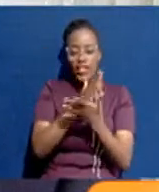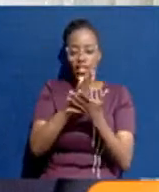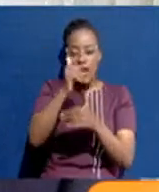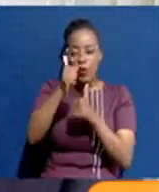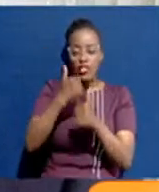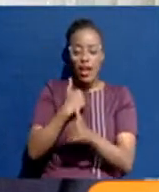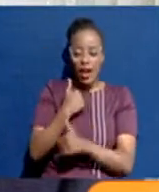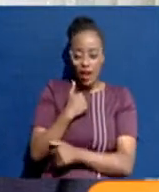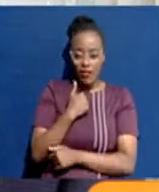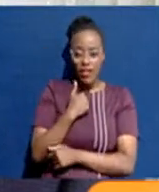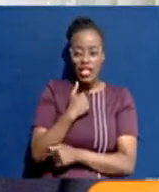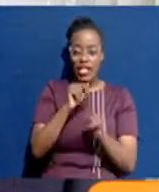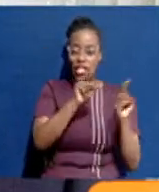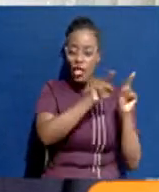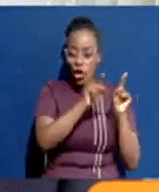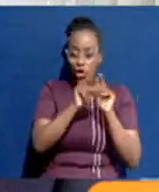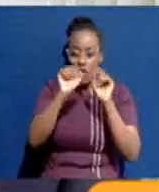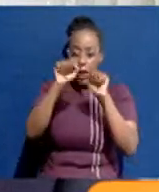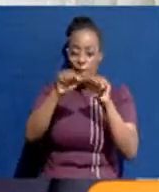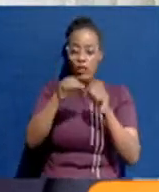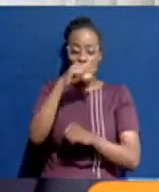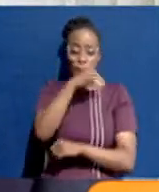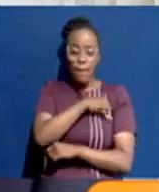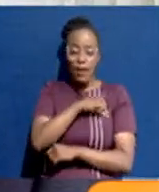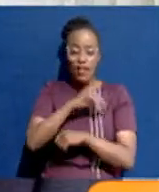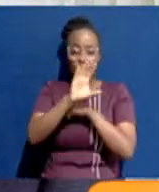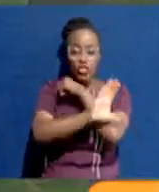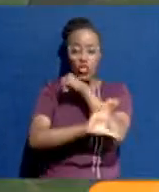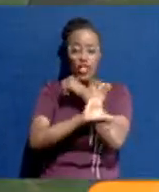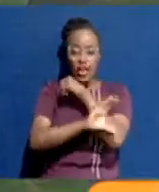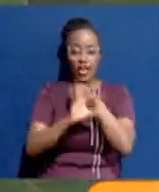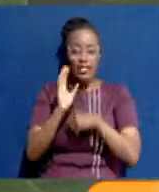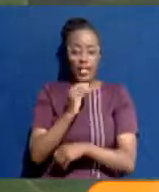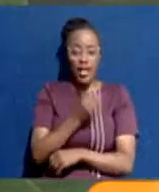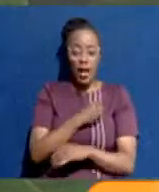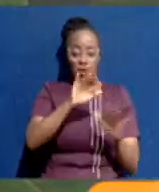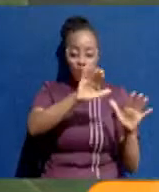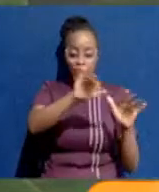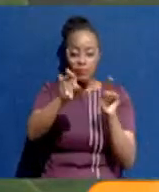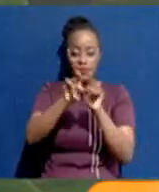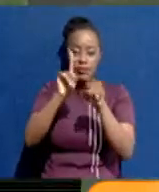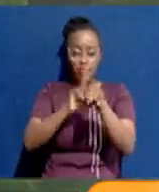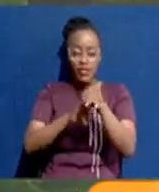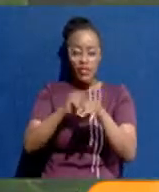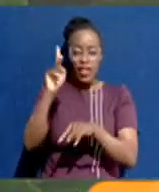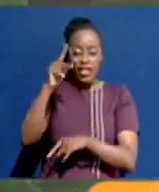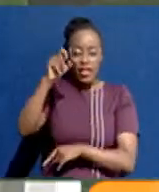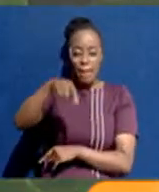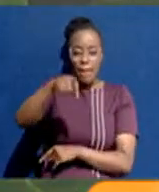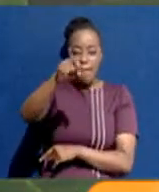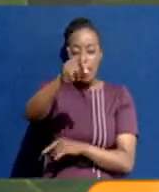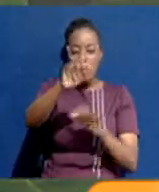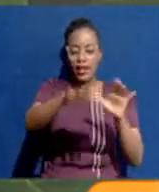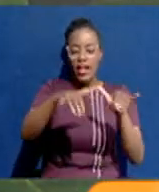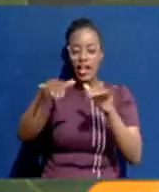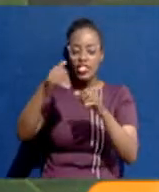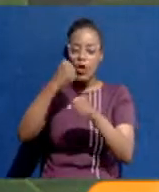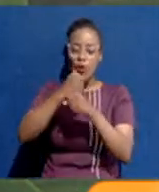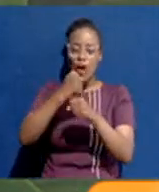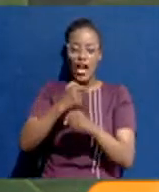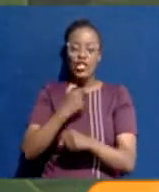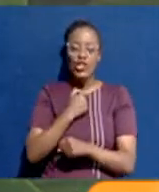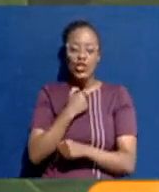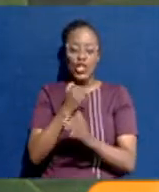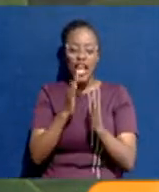if we got right, that would be beneficial for our country. And at the same time, the Kenya Plantation and Agricultural Workers Union